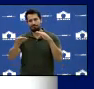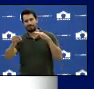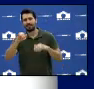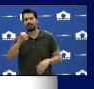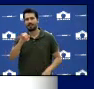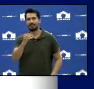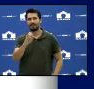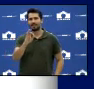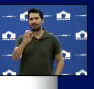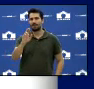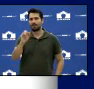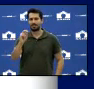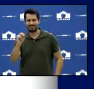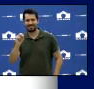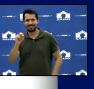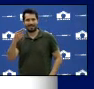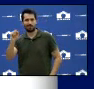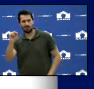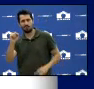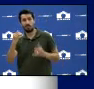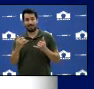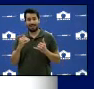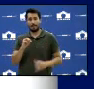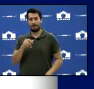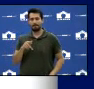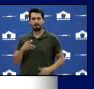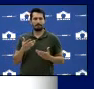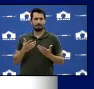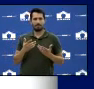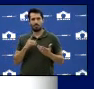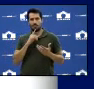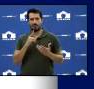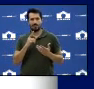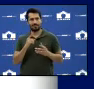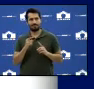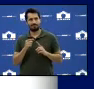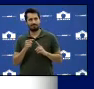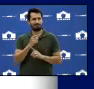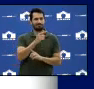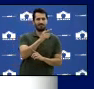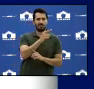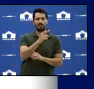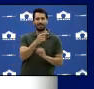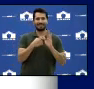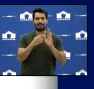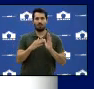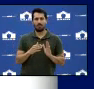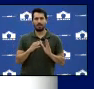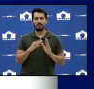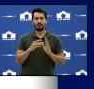pattern, but is currently under the current map. It falls under single member district